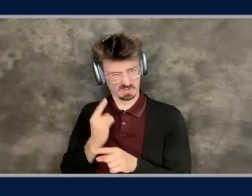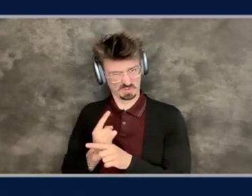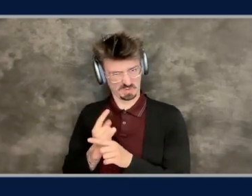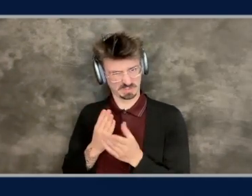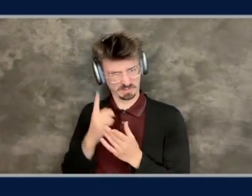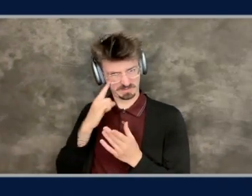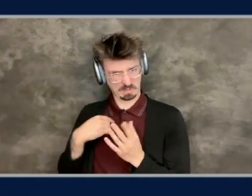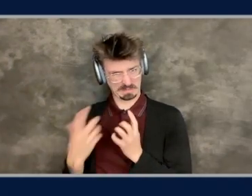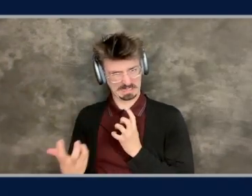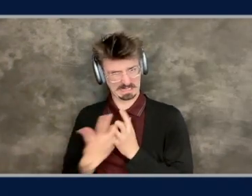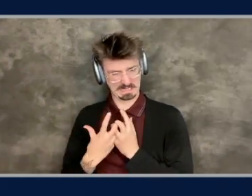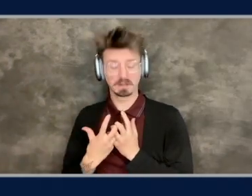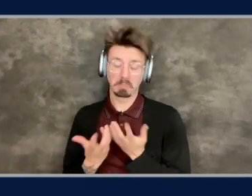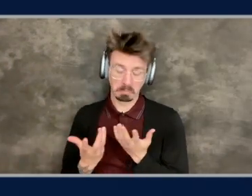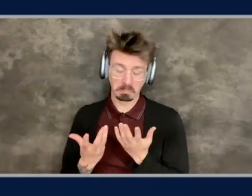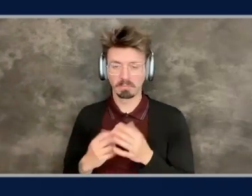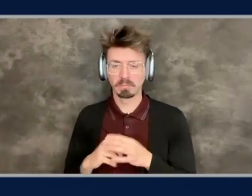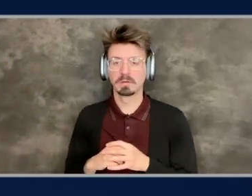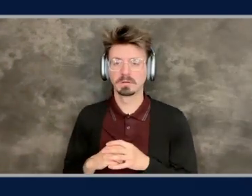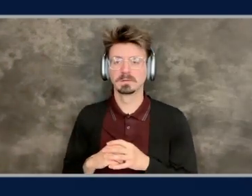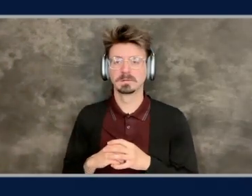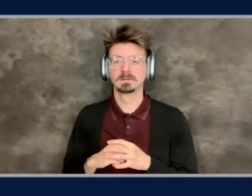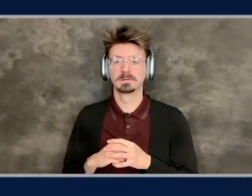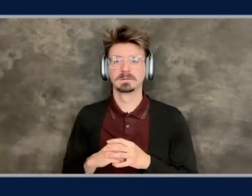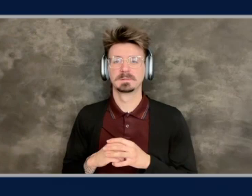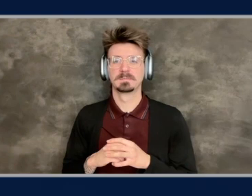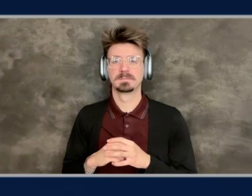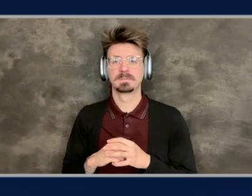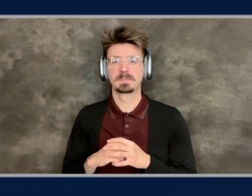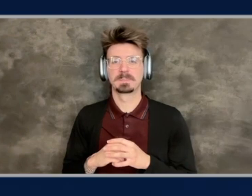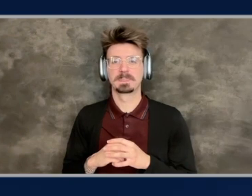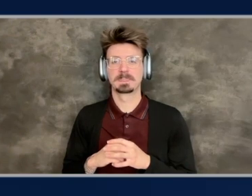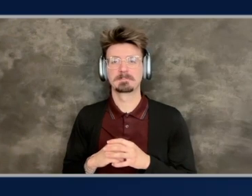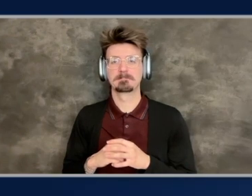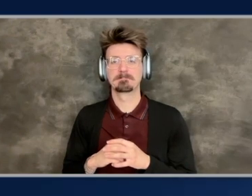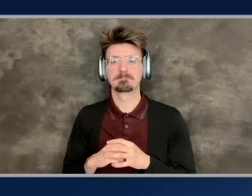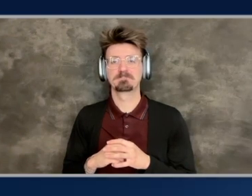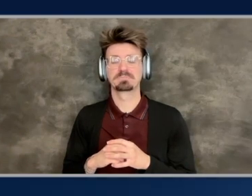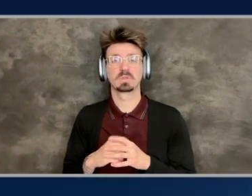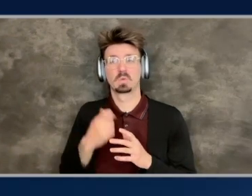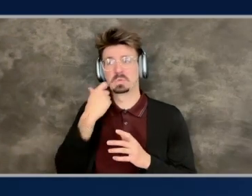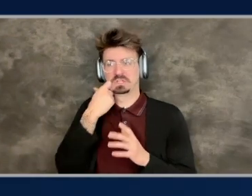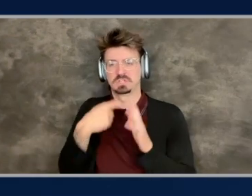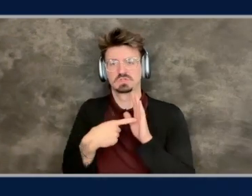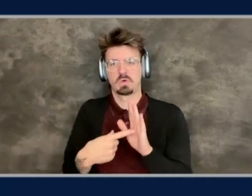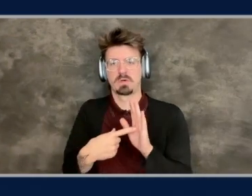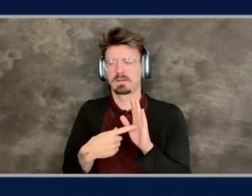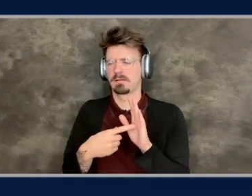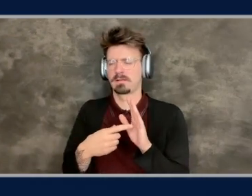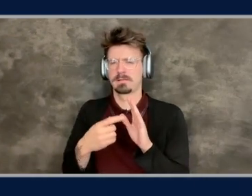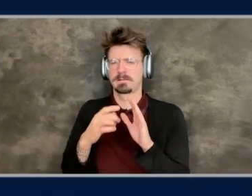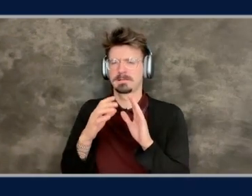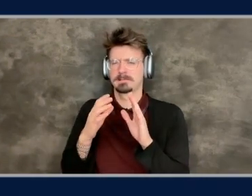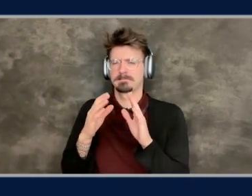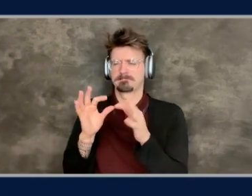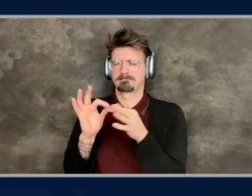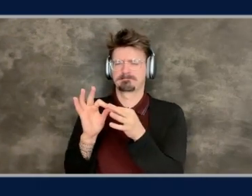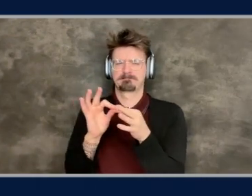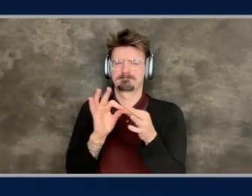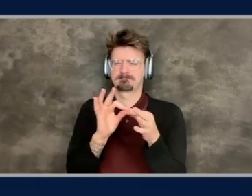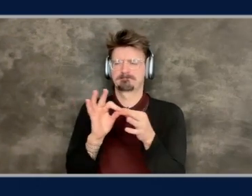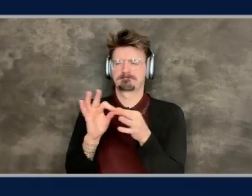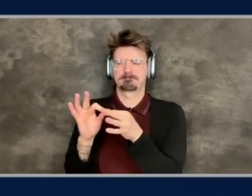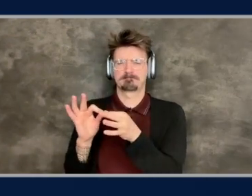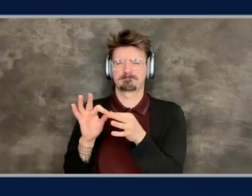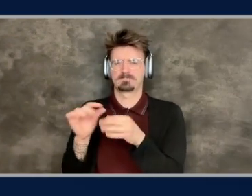in instance finder, but cool. But they're, as we are showing here, they're kind of closely attached. Yeah. So somebody, you could, and